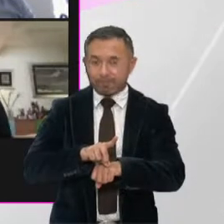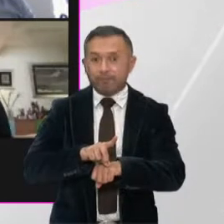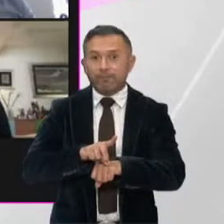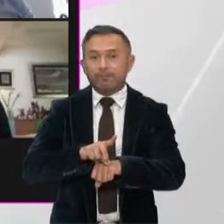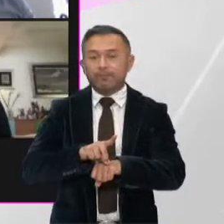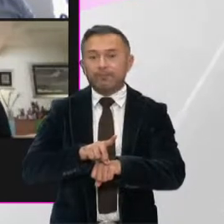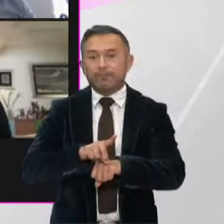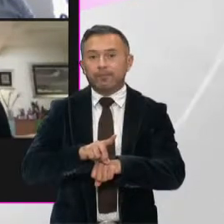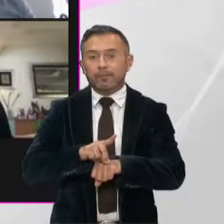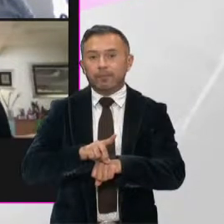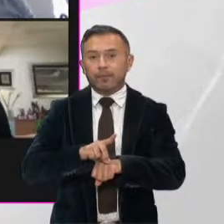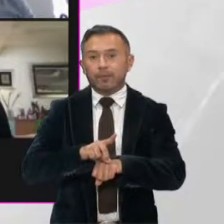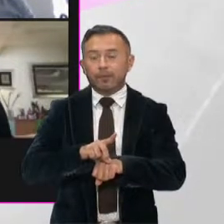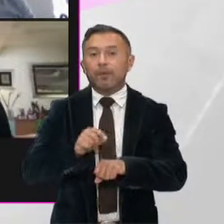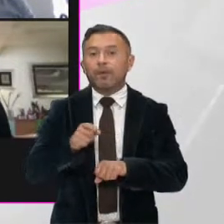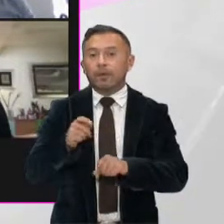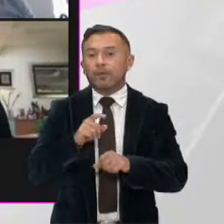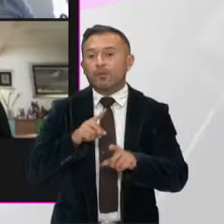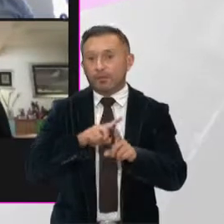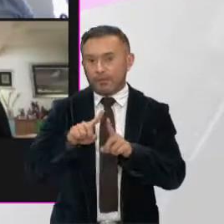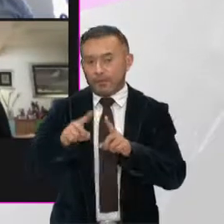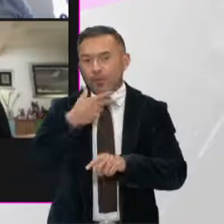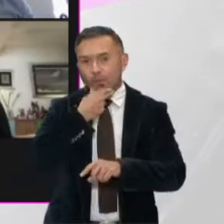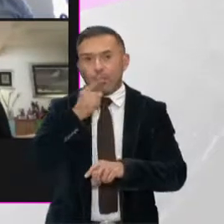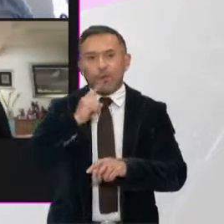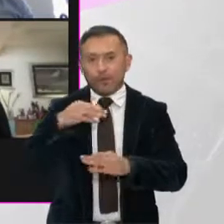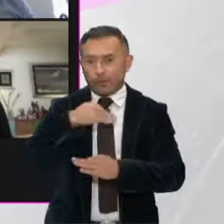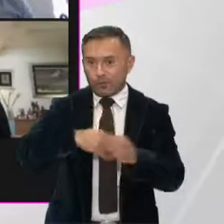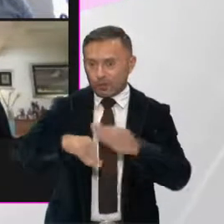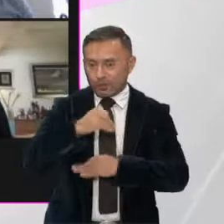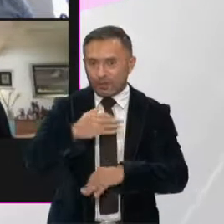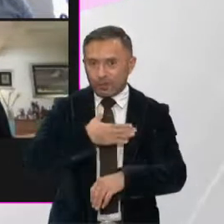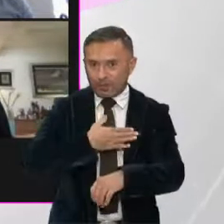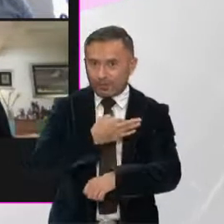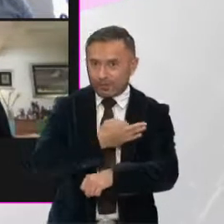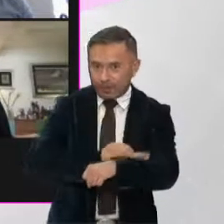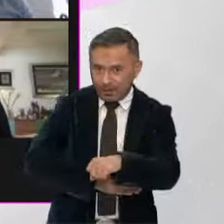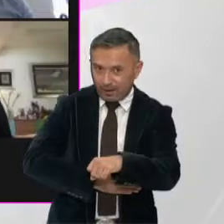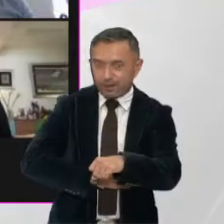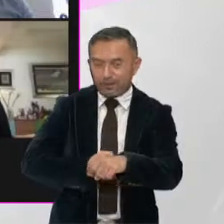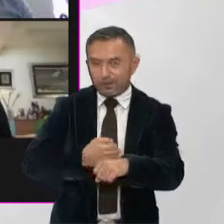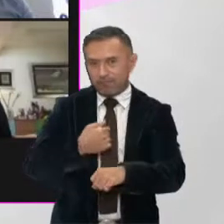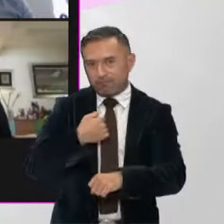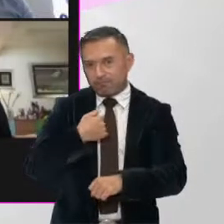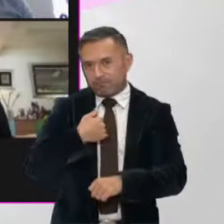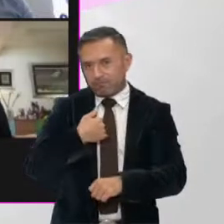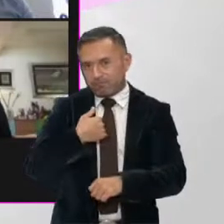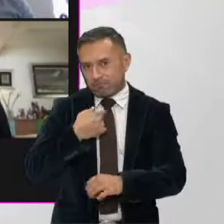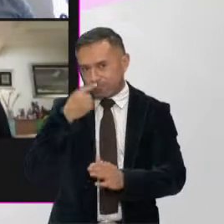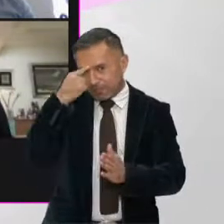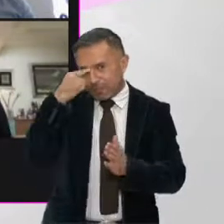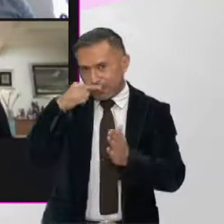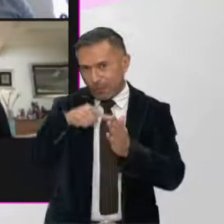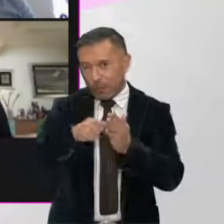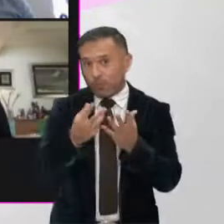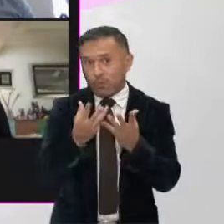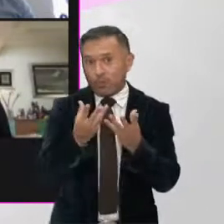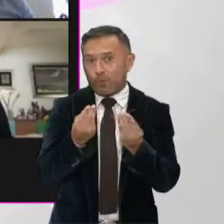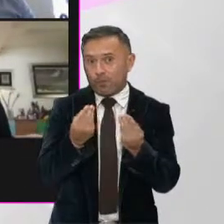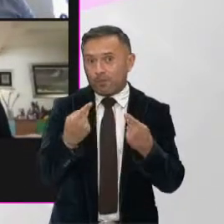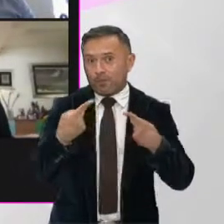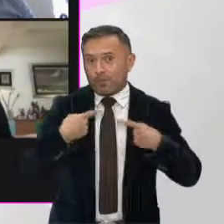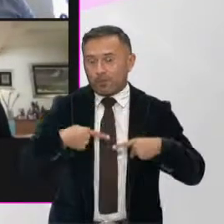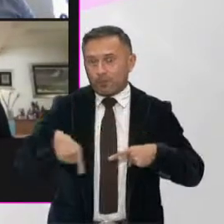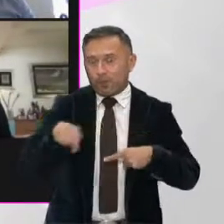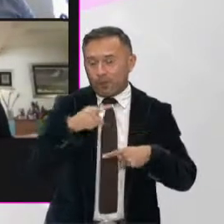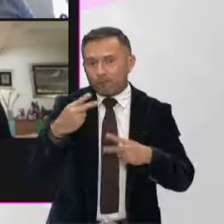to everyone and good afternoon to those that are in other time zones. We